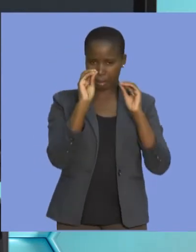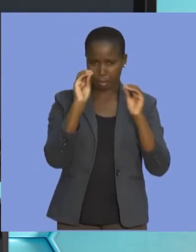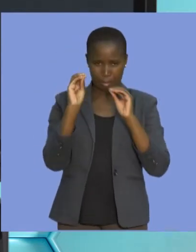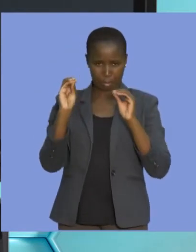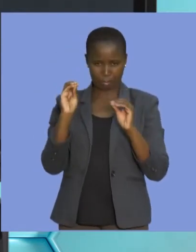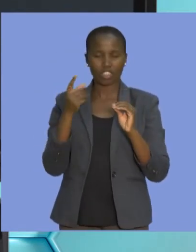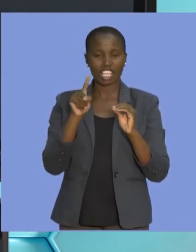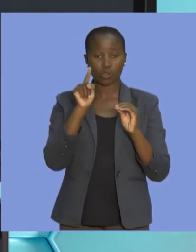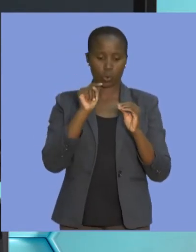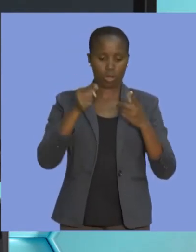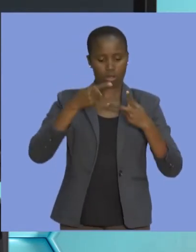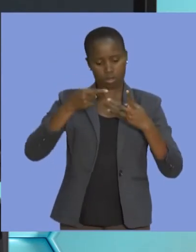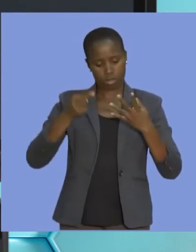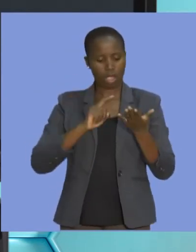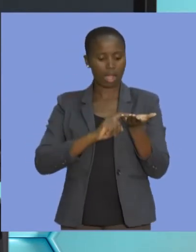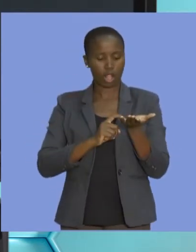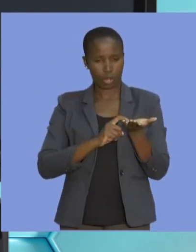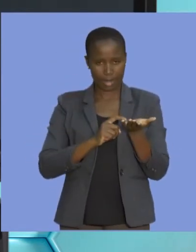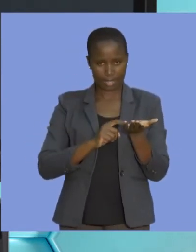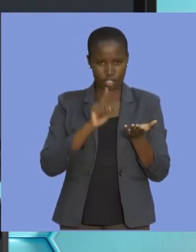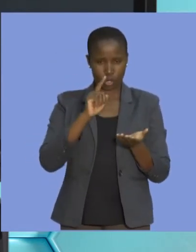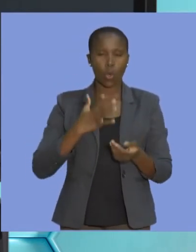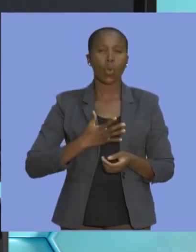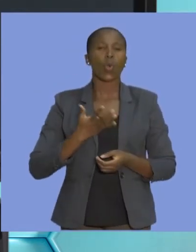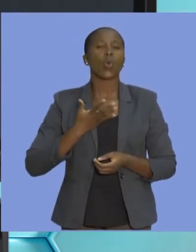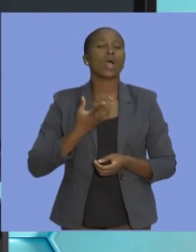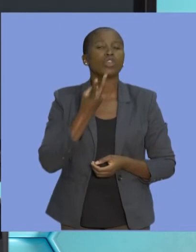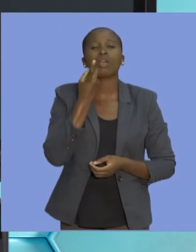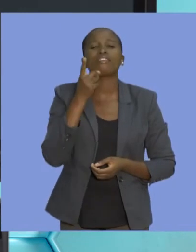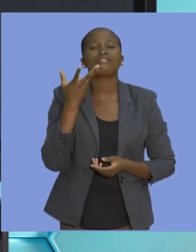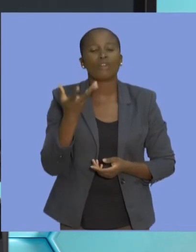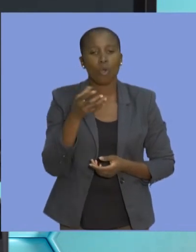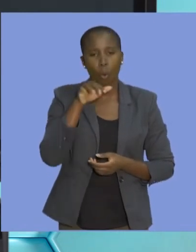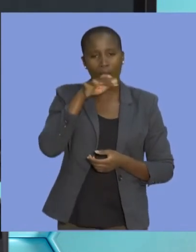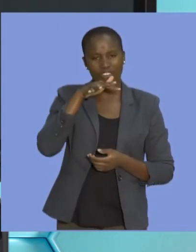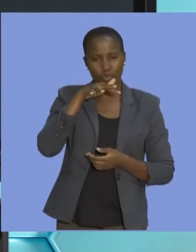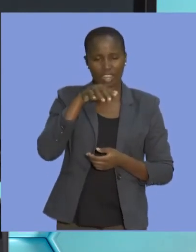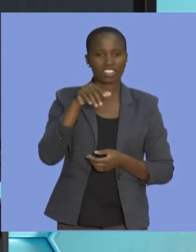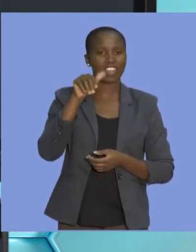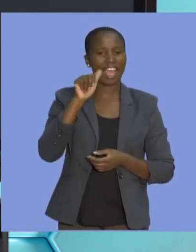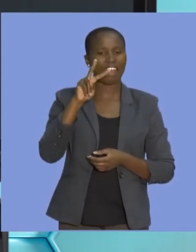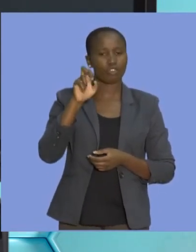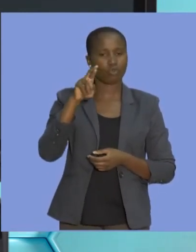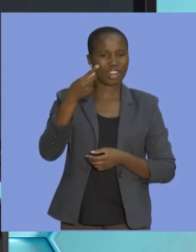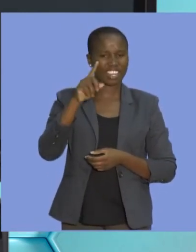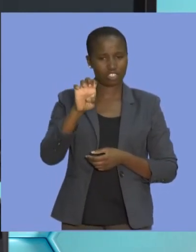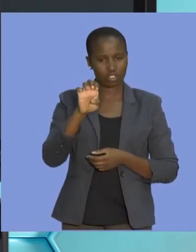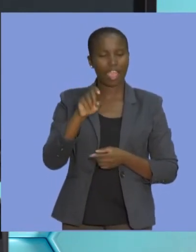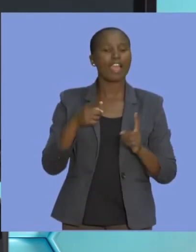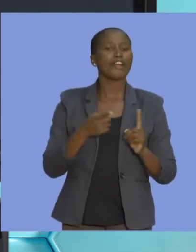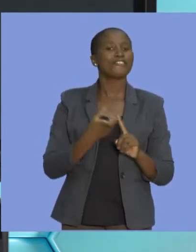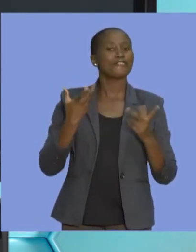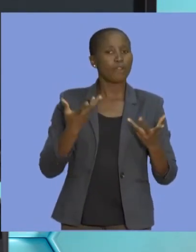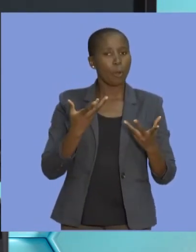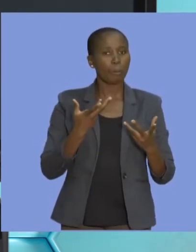average. What you want is the average deviation of each and